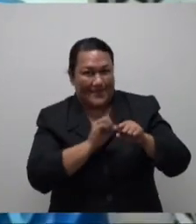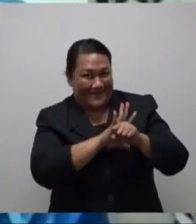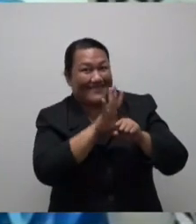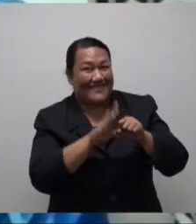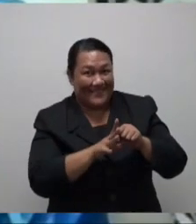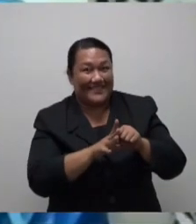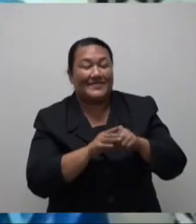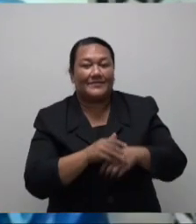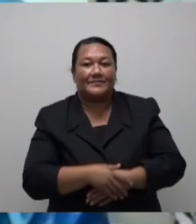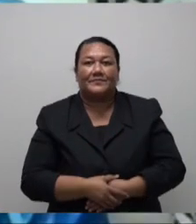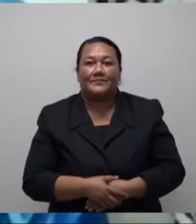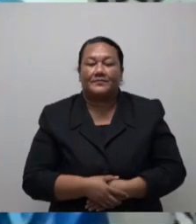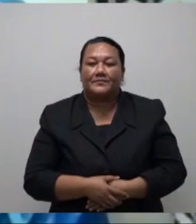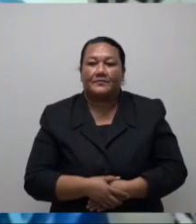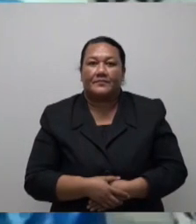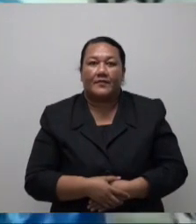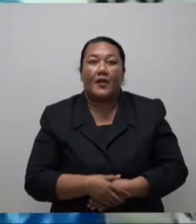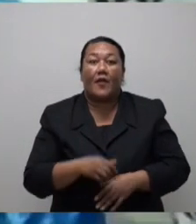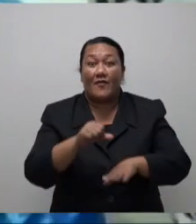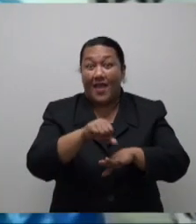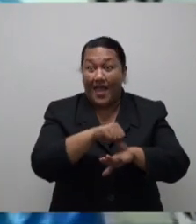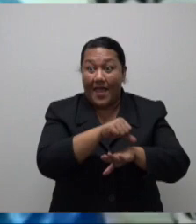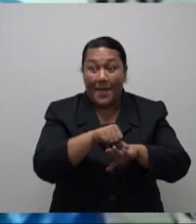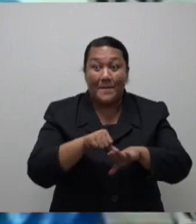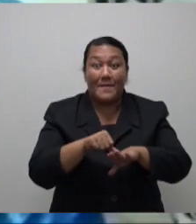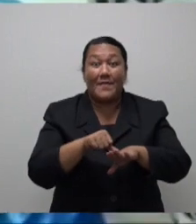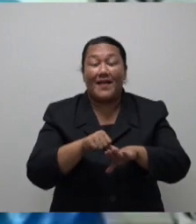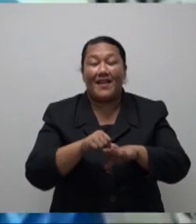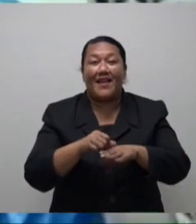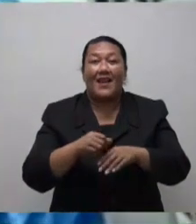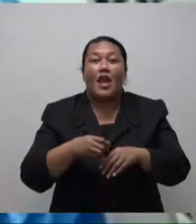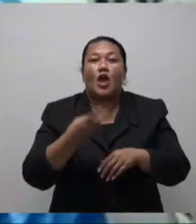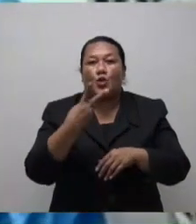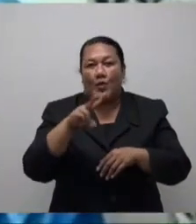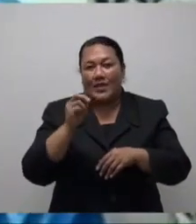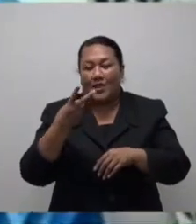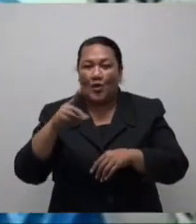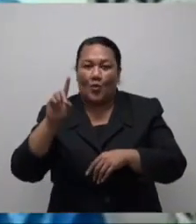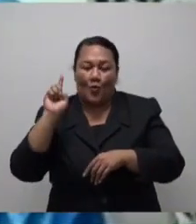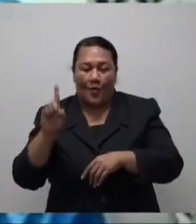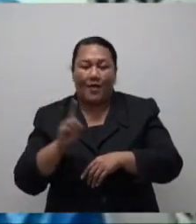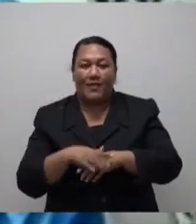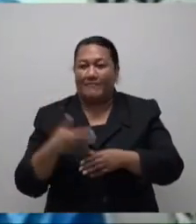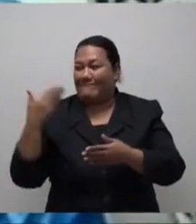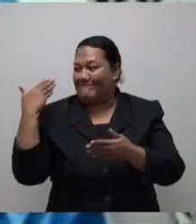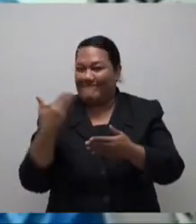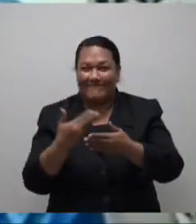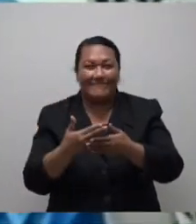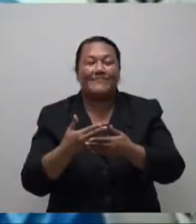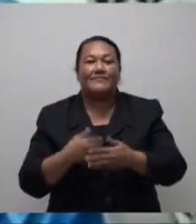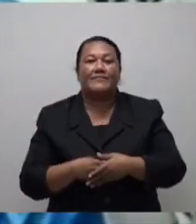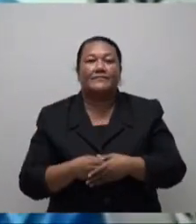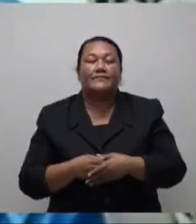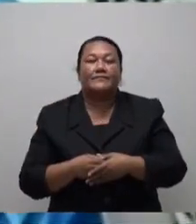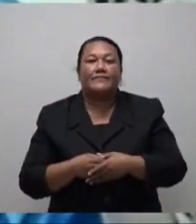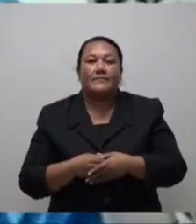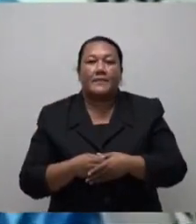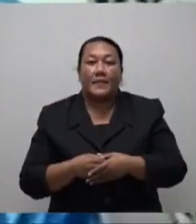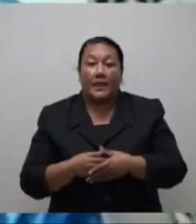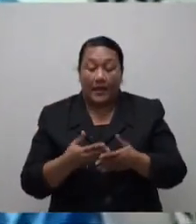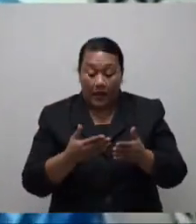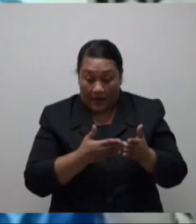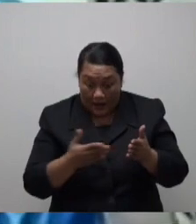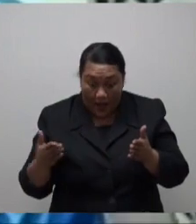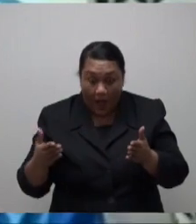wave of April 2021. Since then, we've